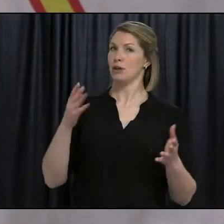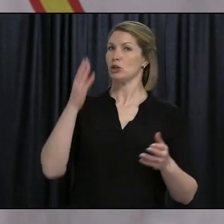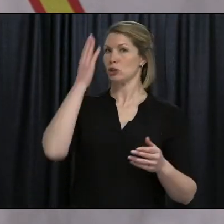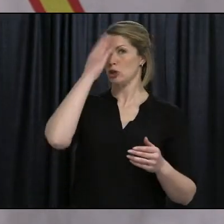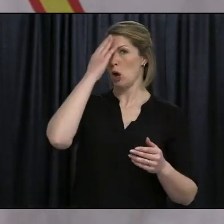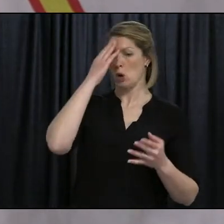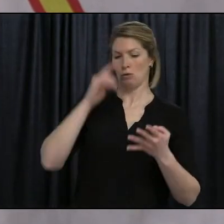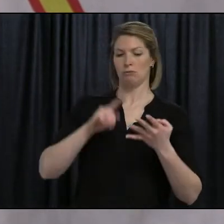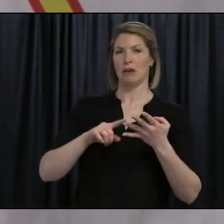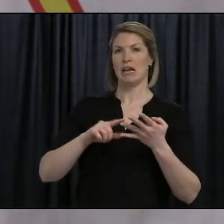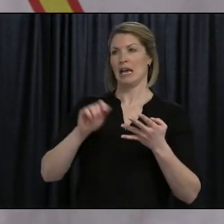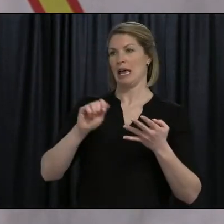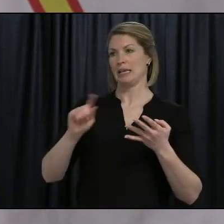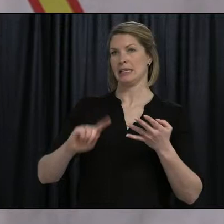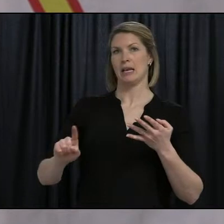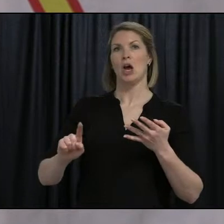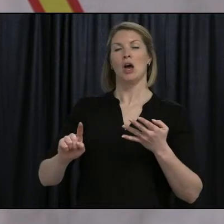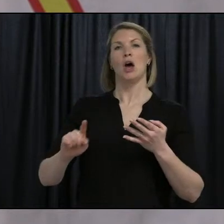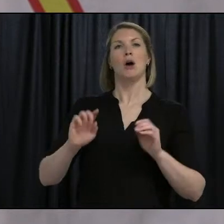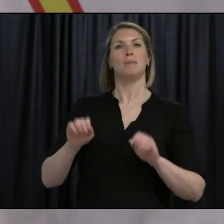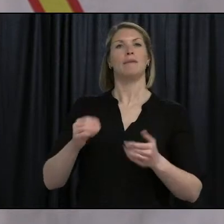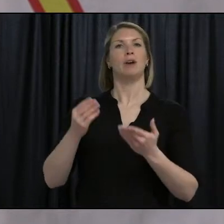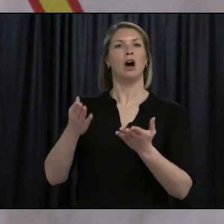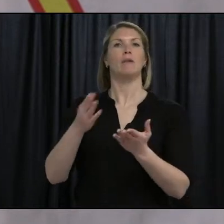those 55 and over.